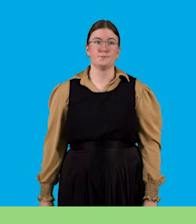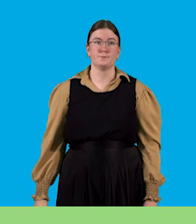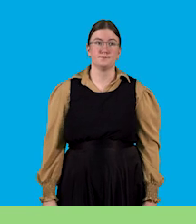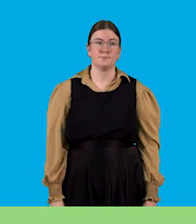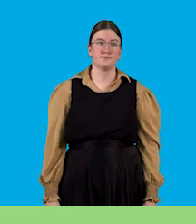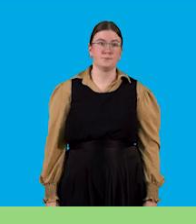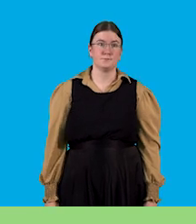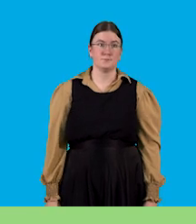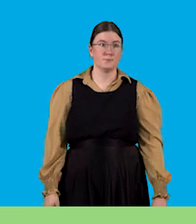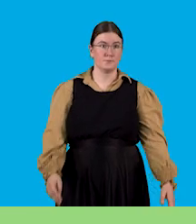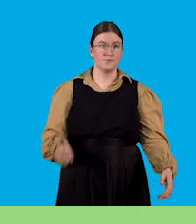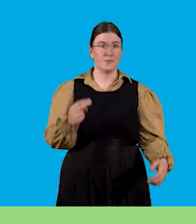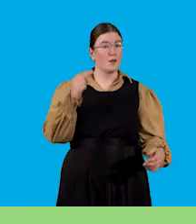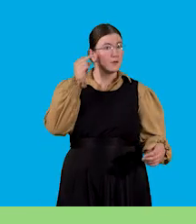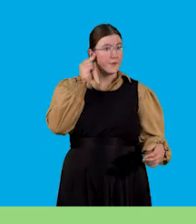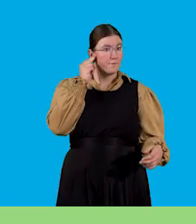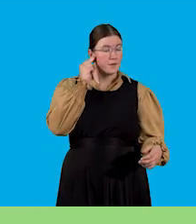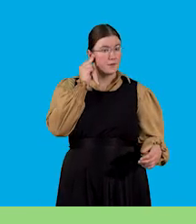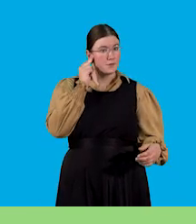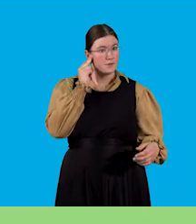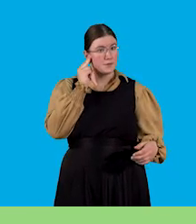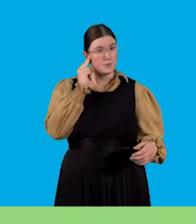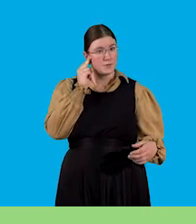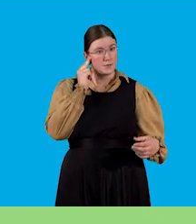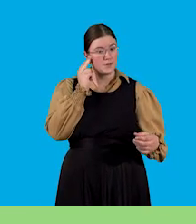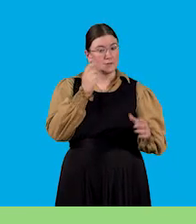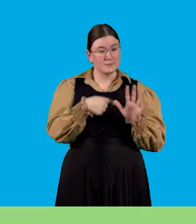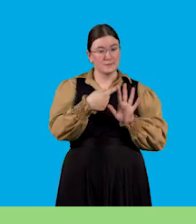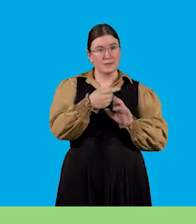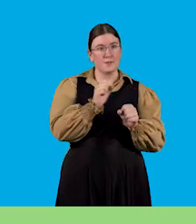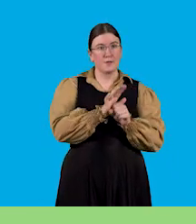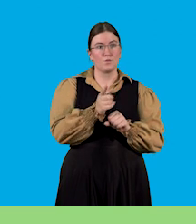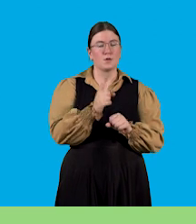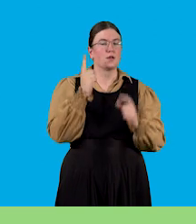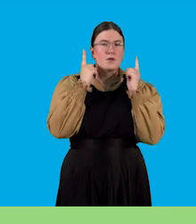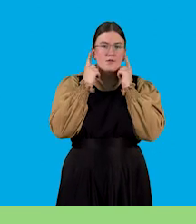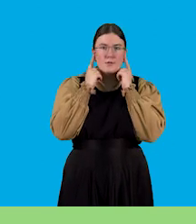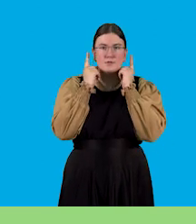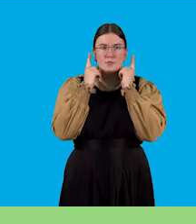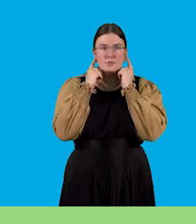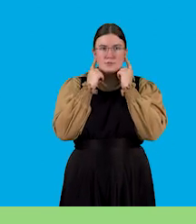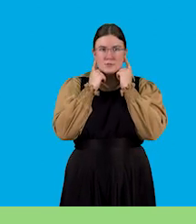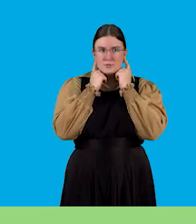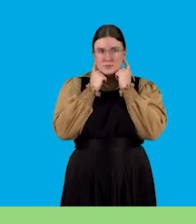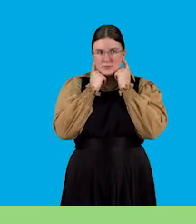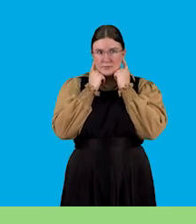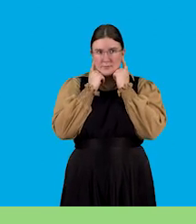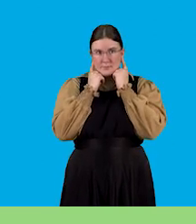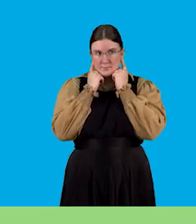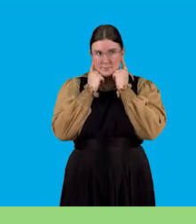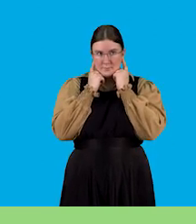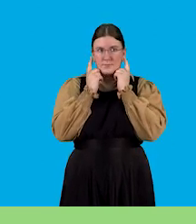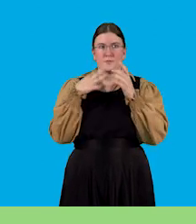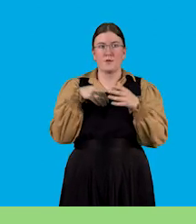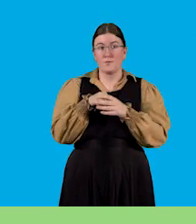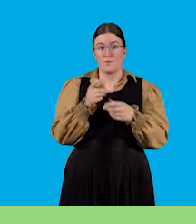And then in deafness, the affected sensory organ is the ears. The characteristics